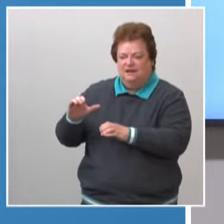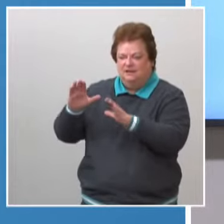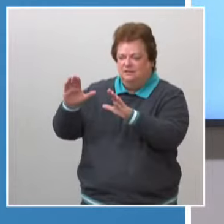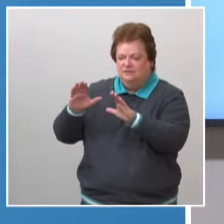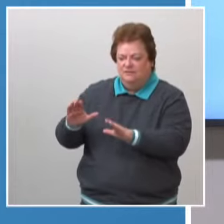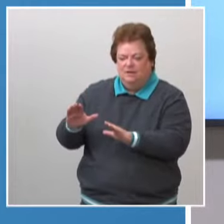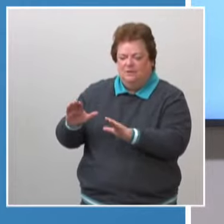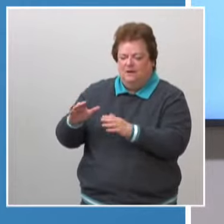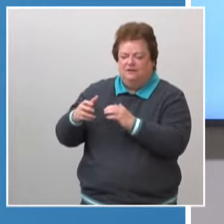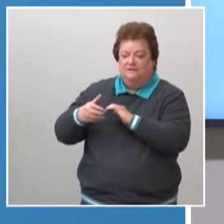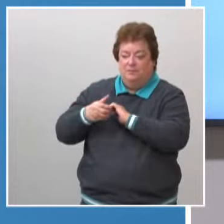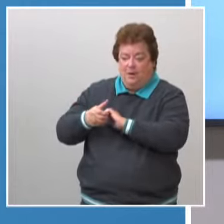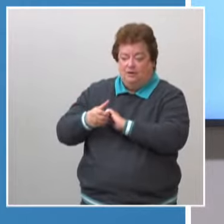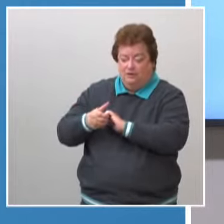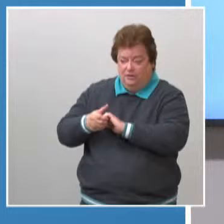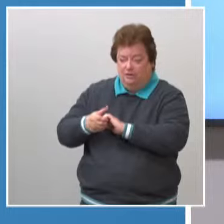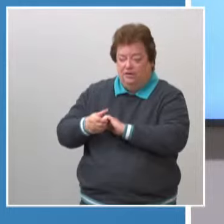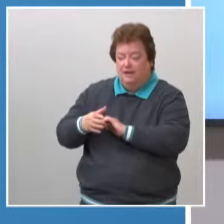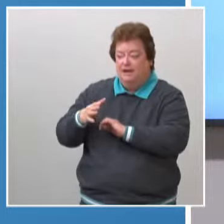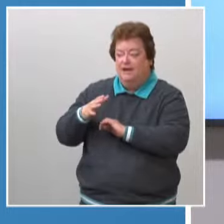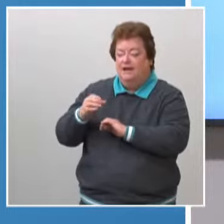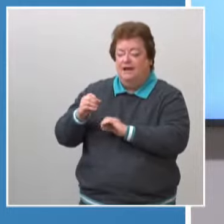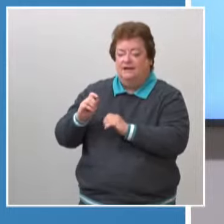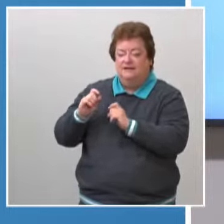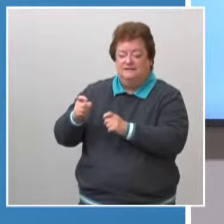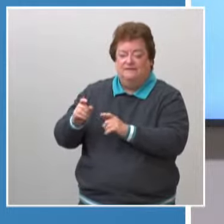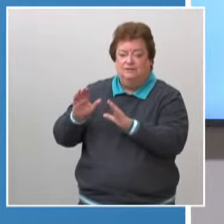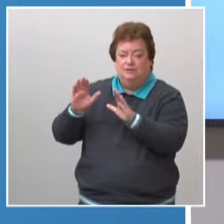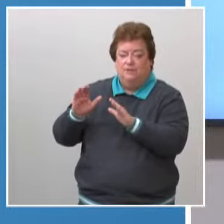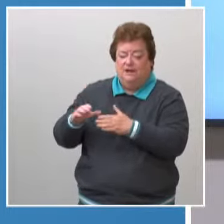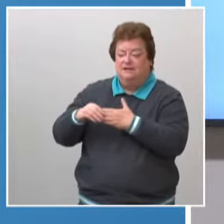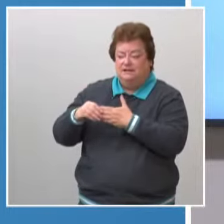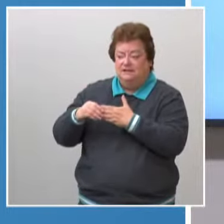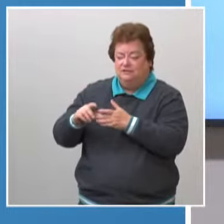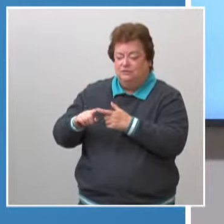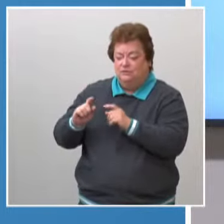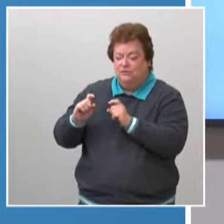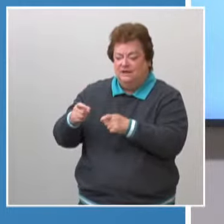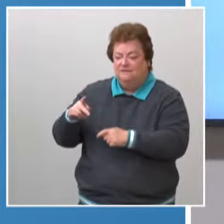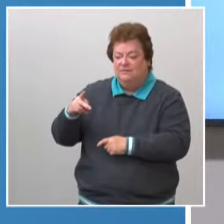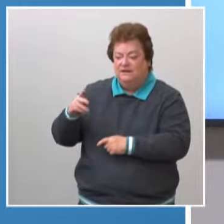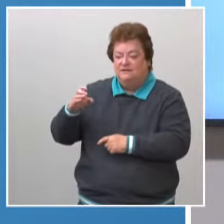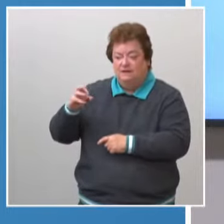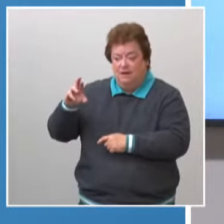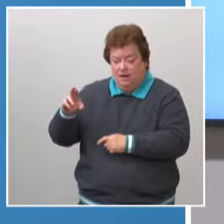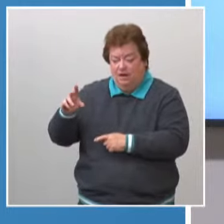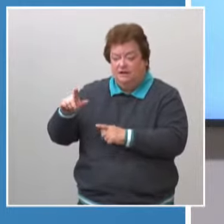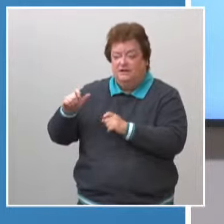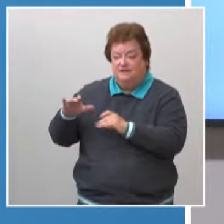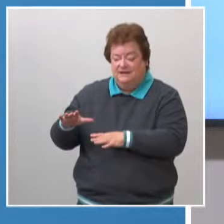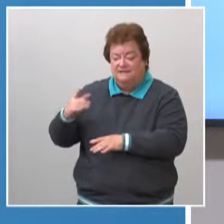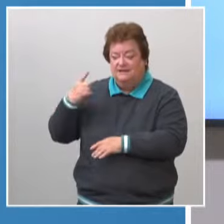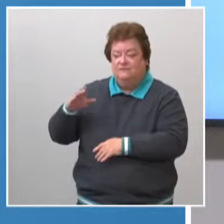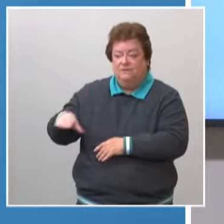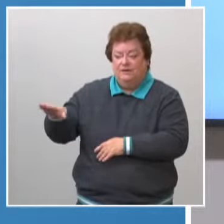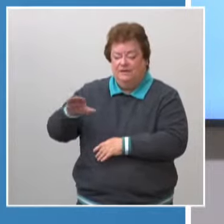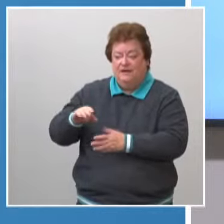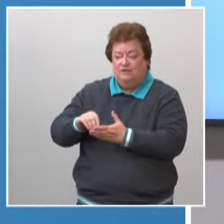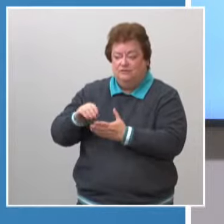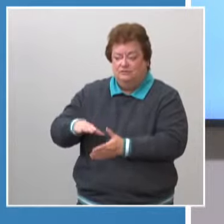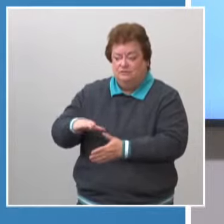tremendous partner and provided great leadership in being able to offer PCR testing to their